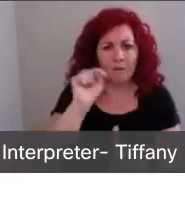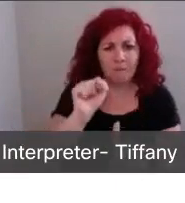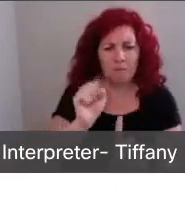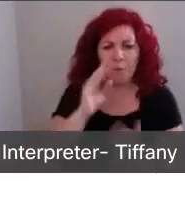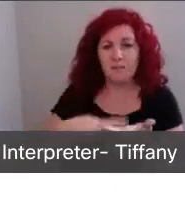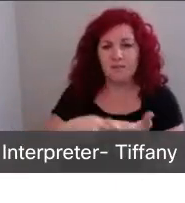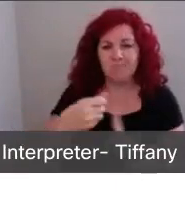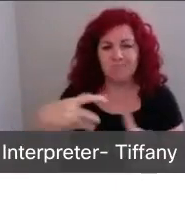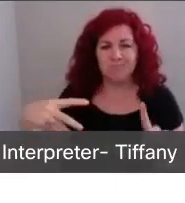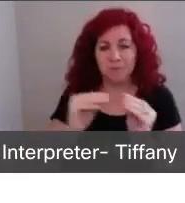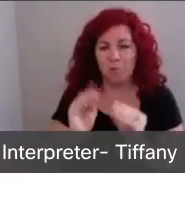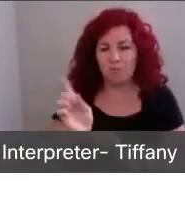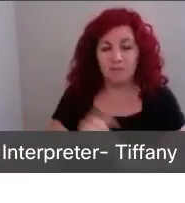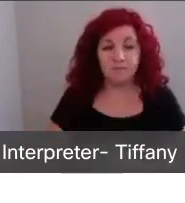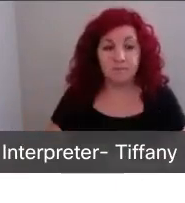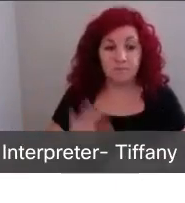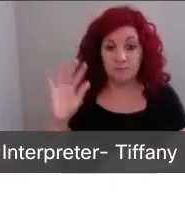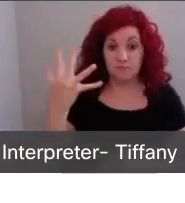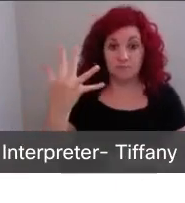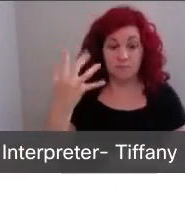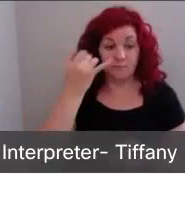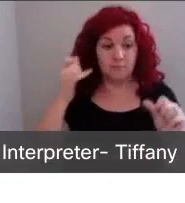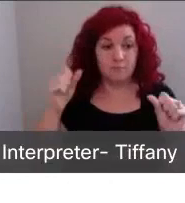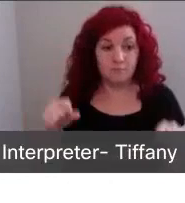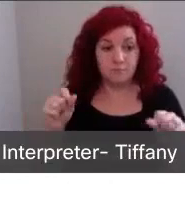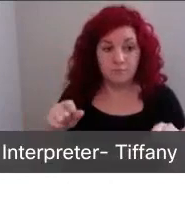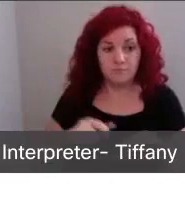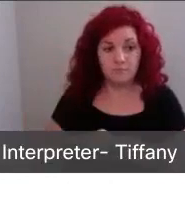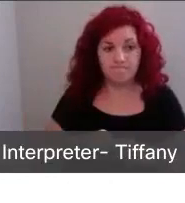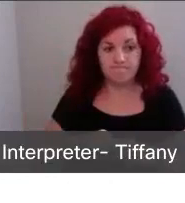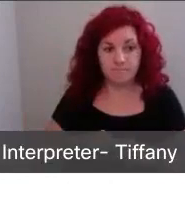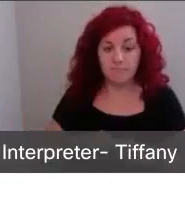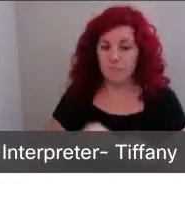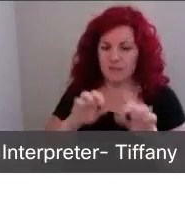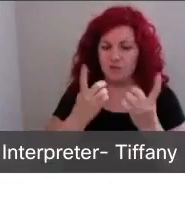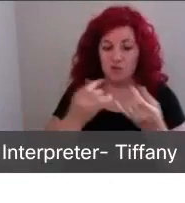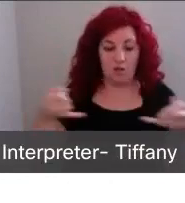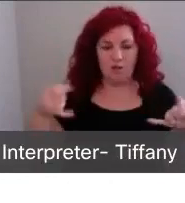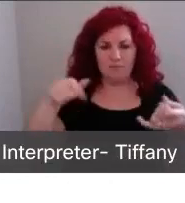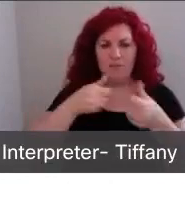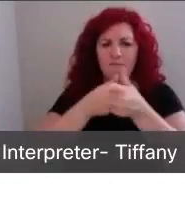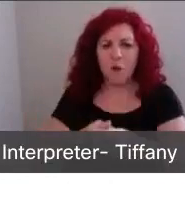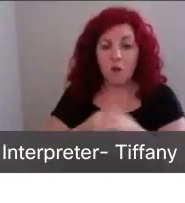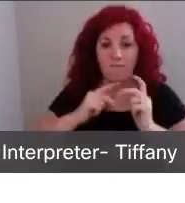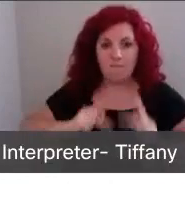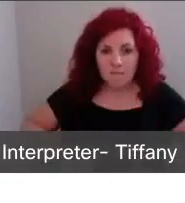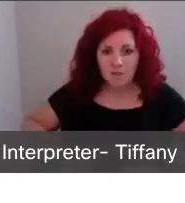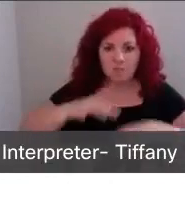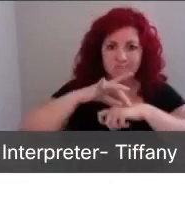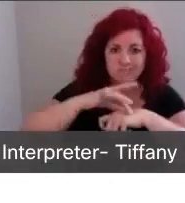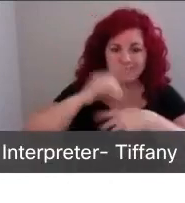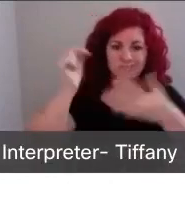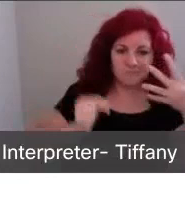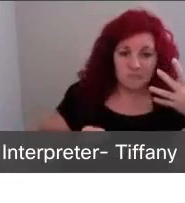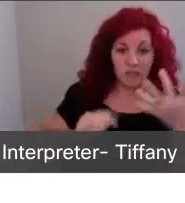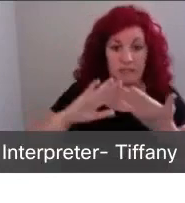moment. Fifth, to the extent practicable, district lines should follow visible geographic features, city, town,